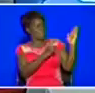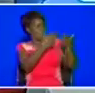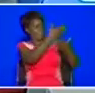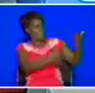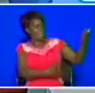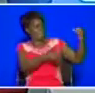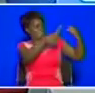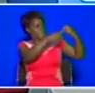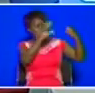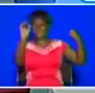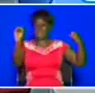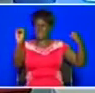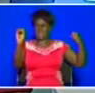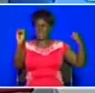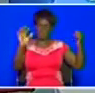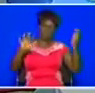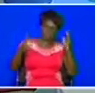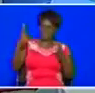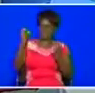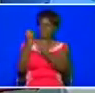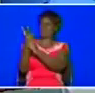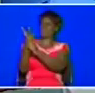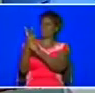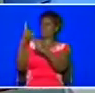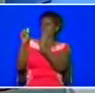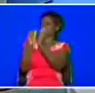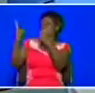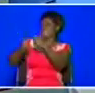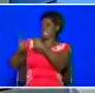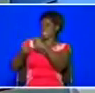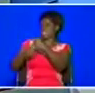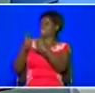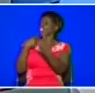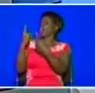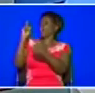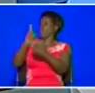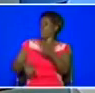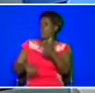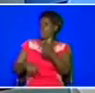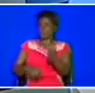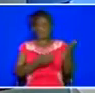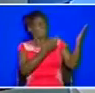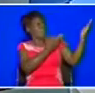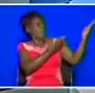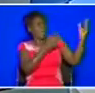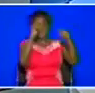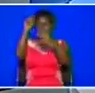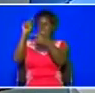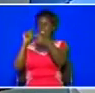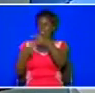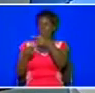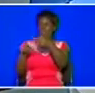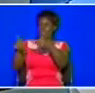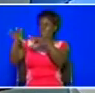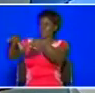16, if not 12, one of those. It's page 16, I think, where they talked about this ratio. This is the ratio they claim to have